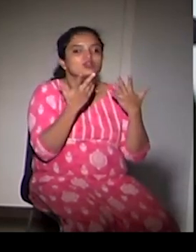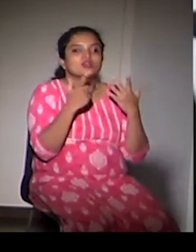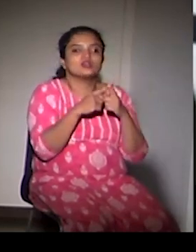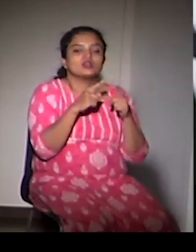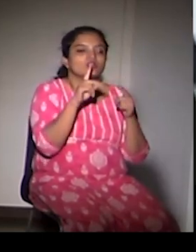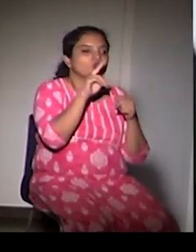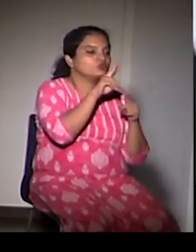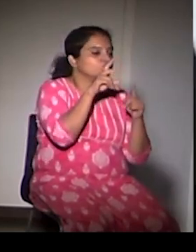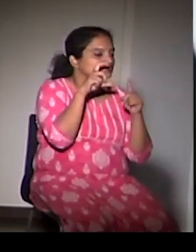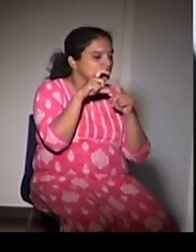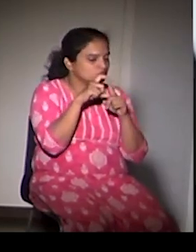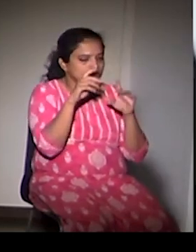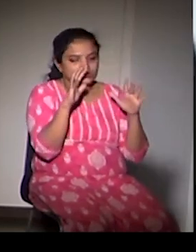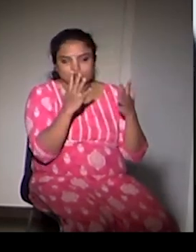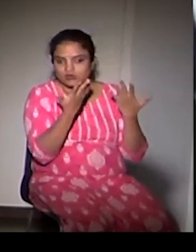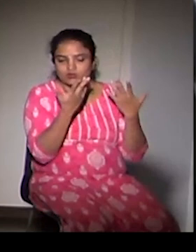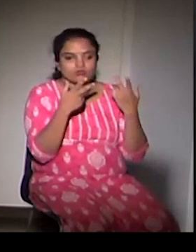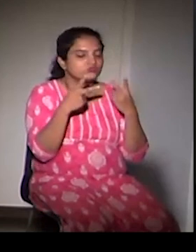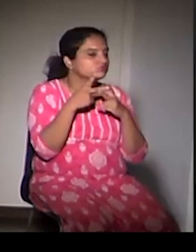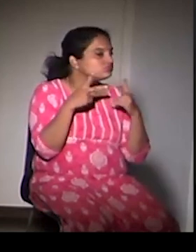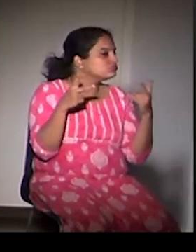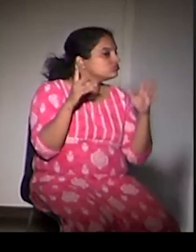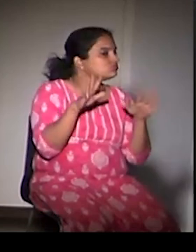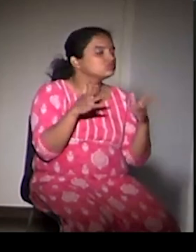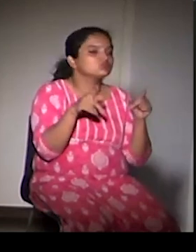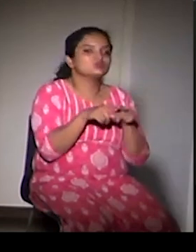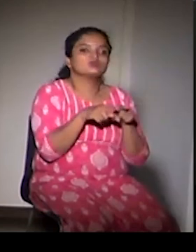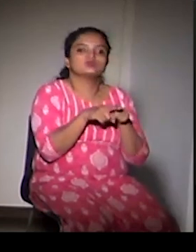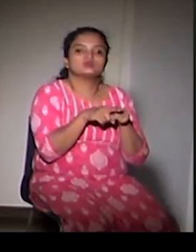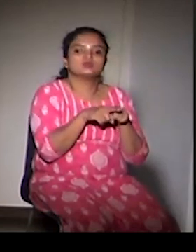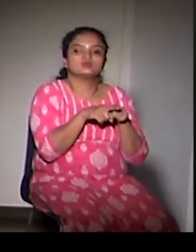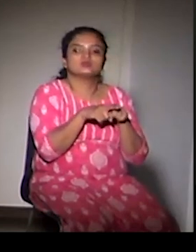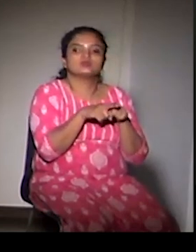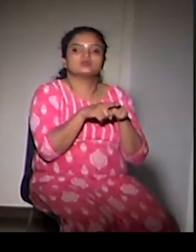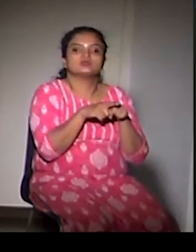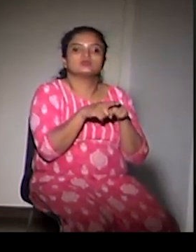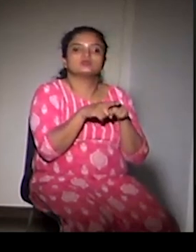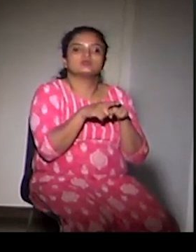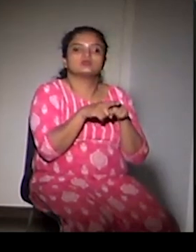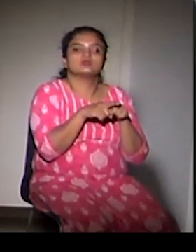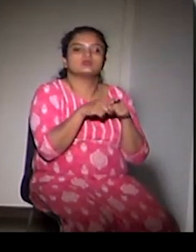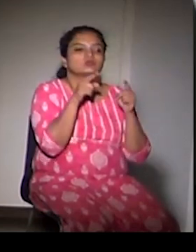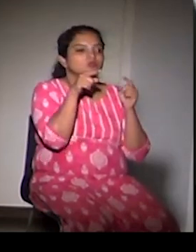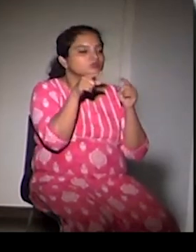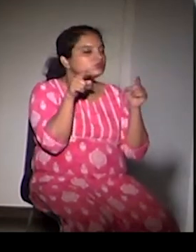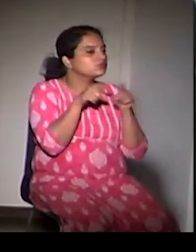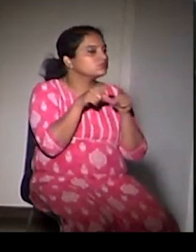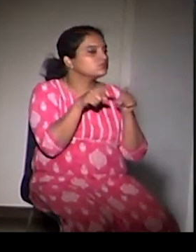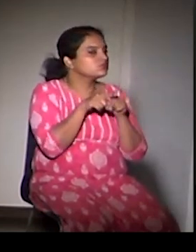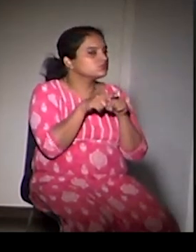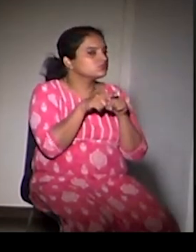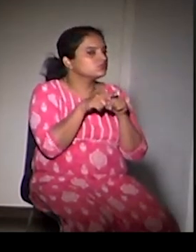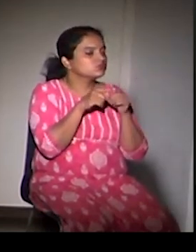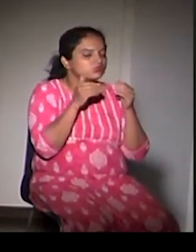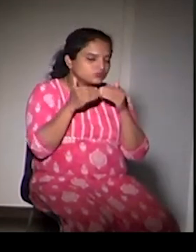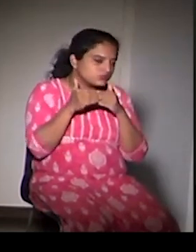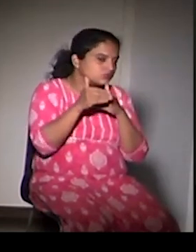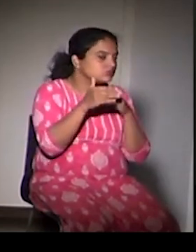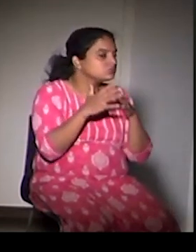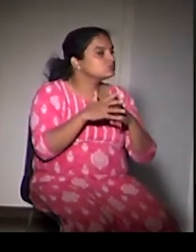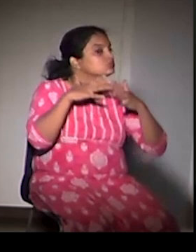2D design of the tile work, and there's still quite a lot there that's